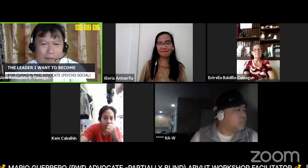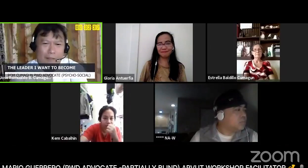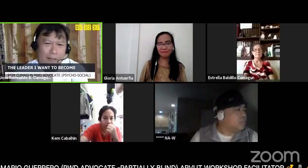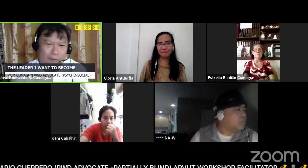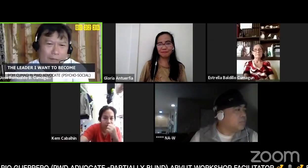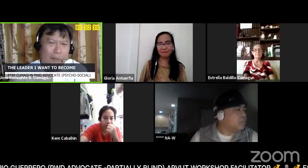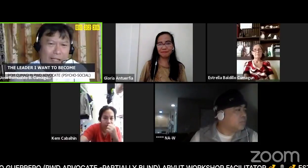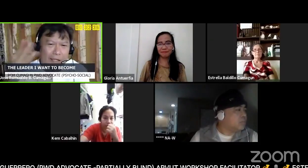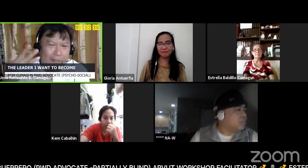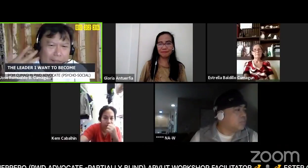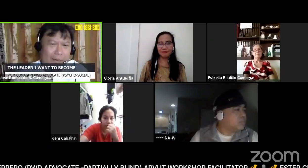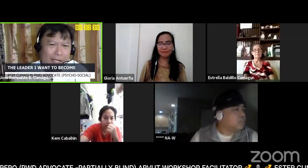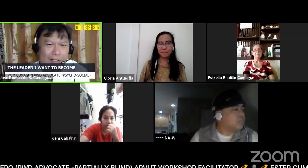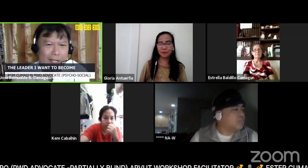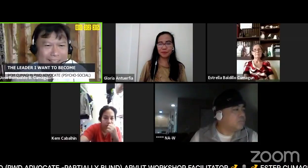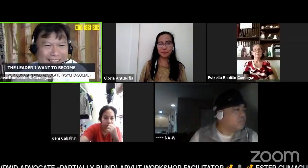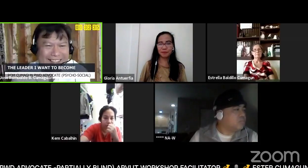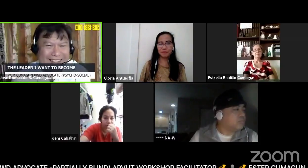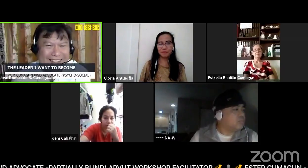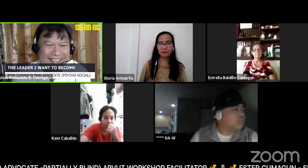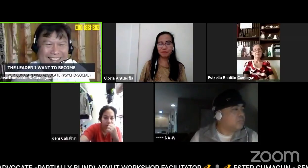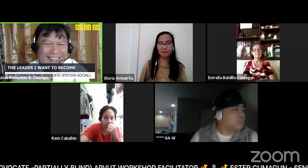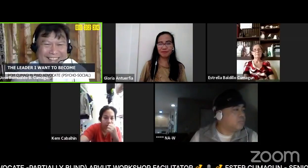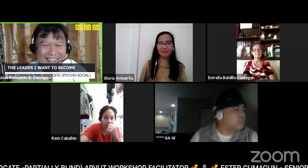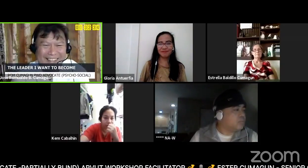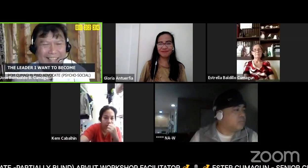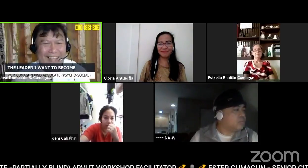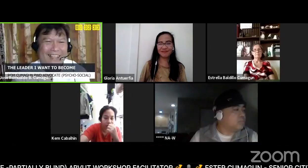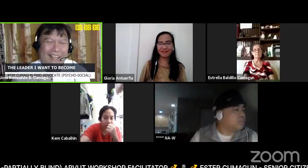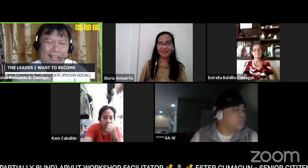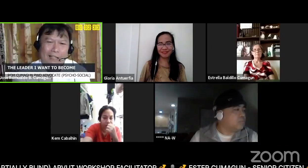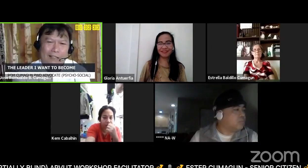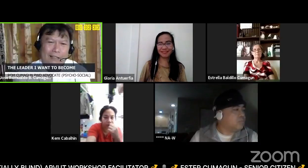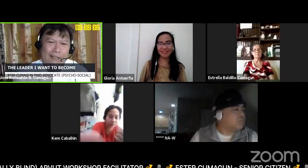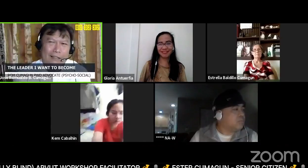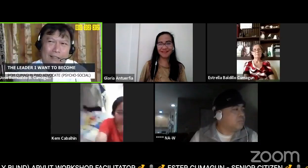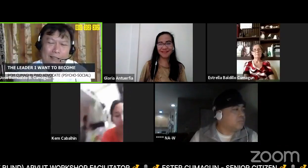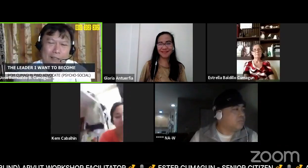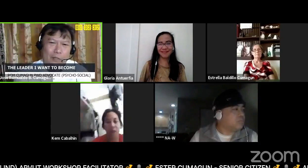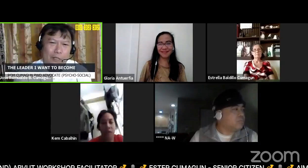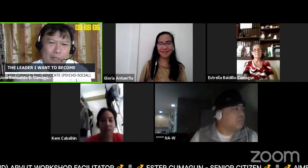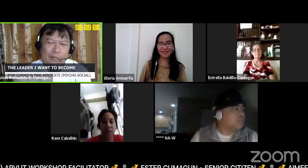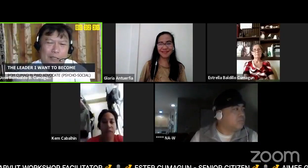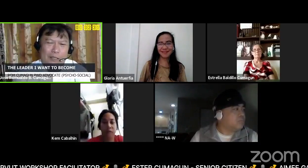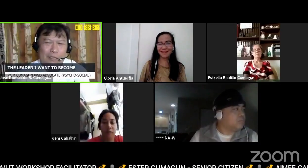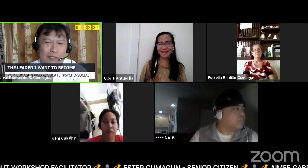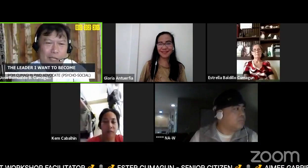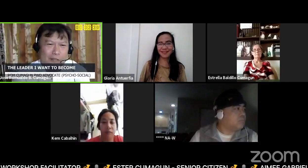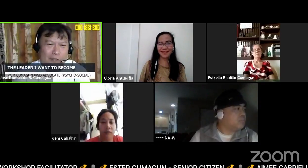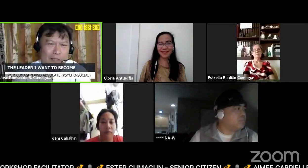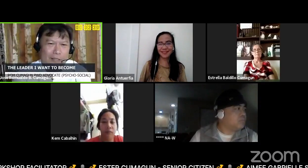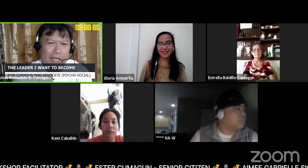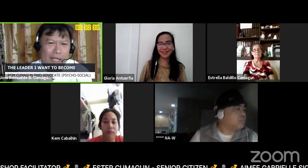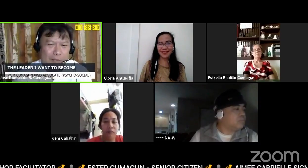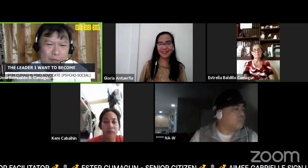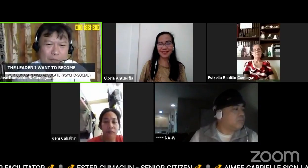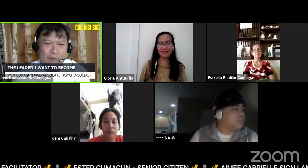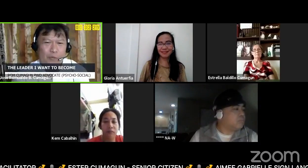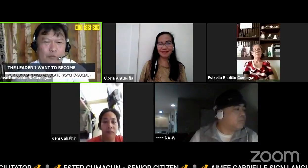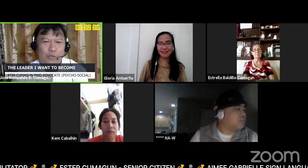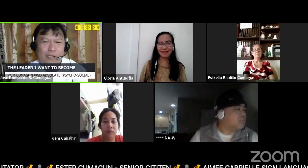of the manic side. Okay, and the